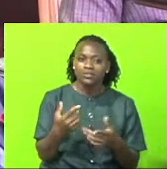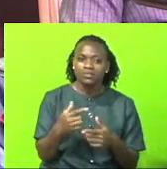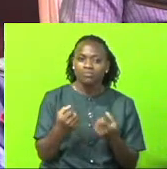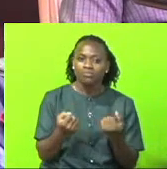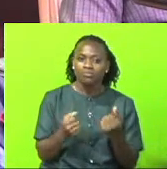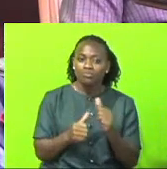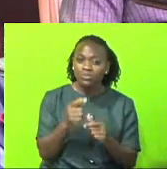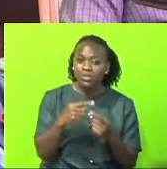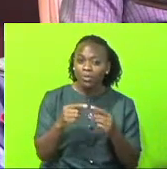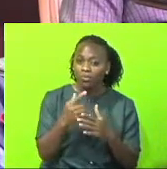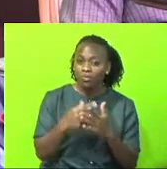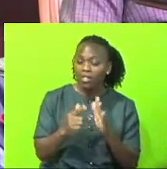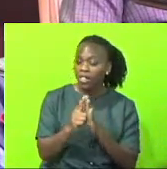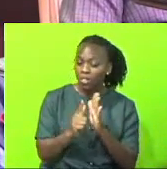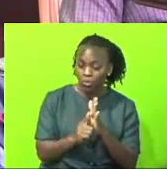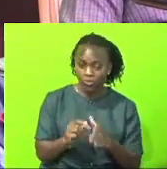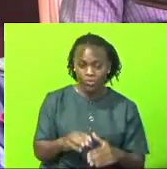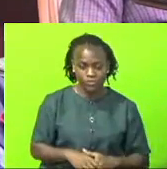The